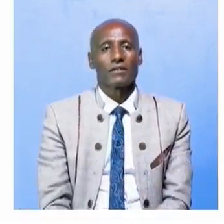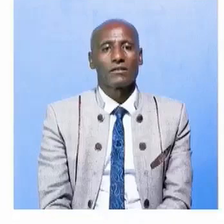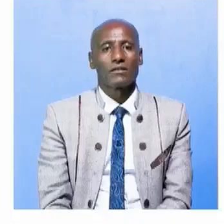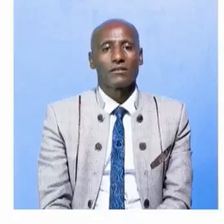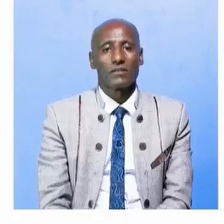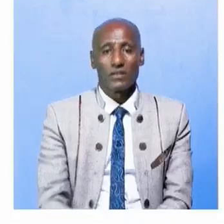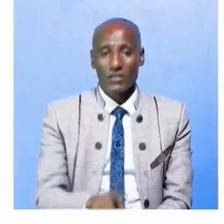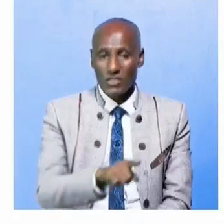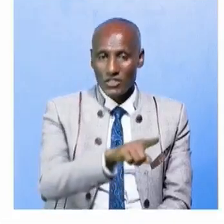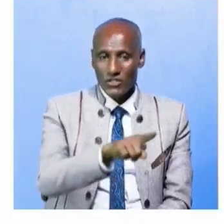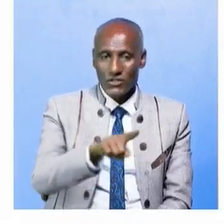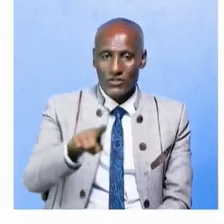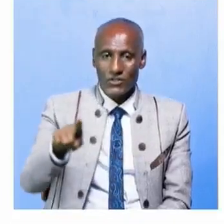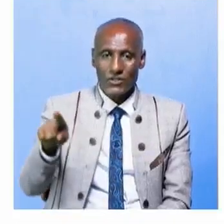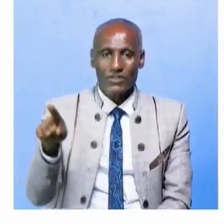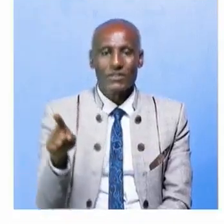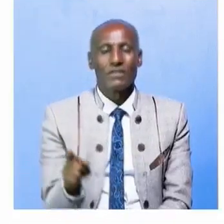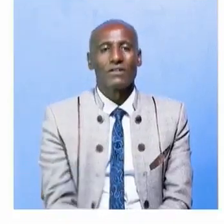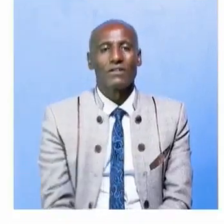your